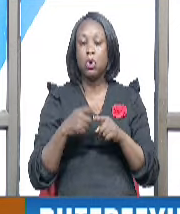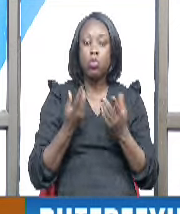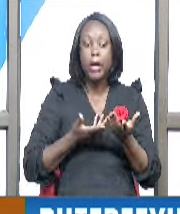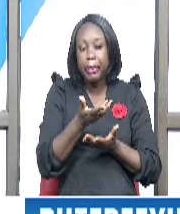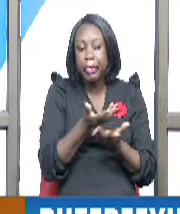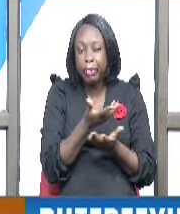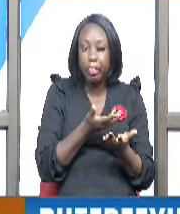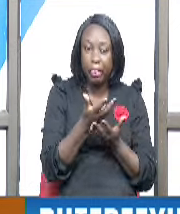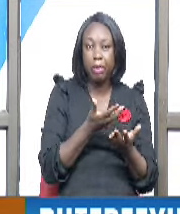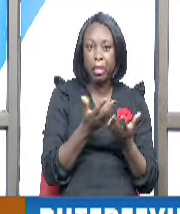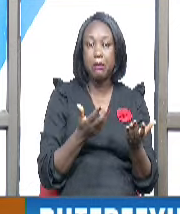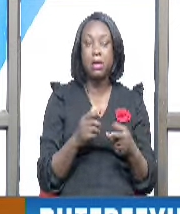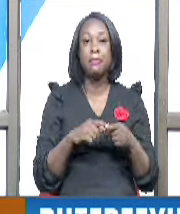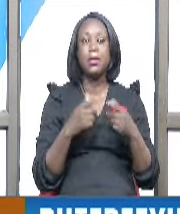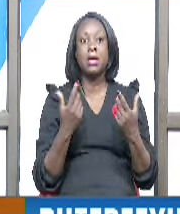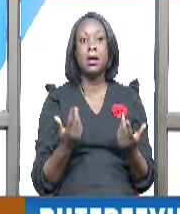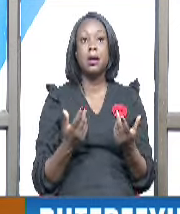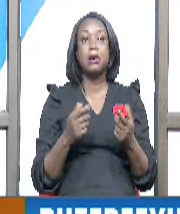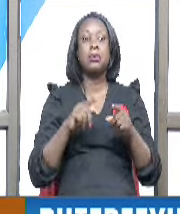abroad. We are all facing